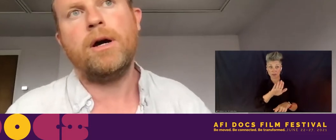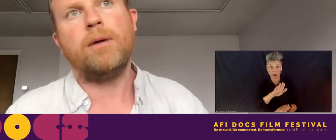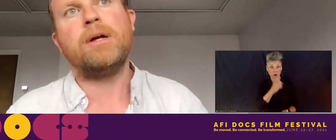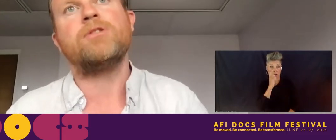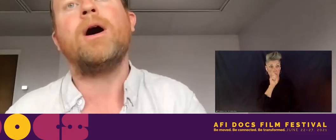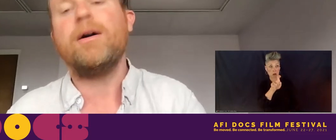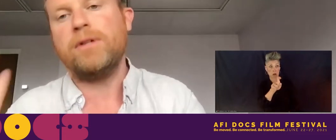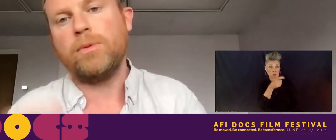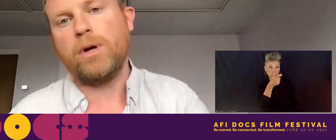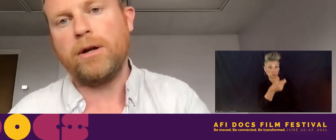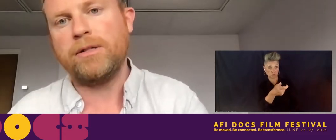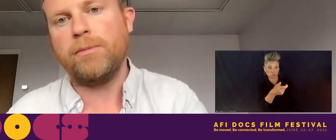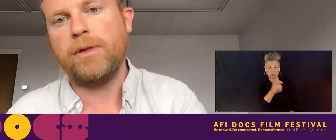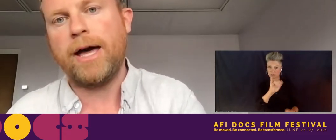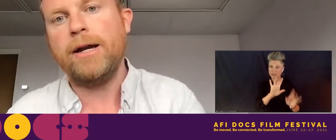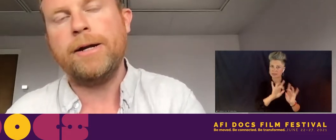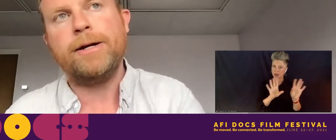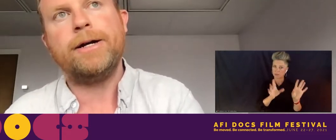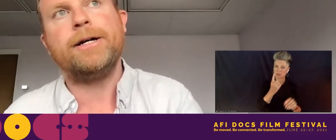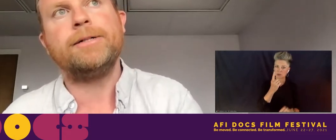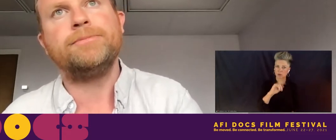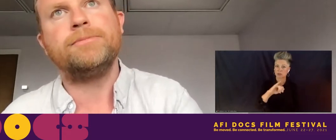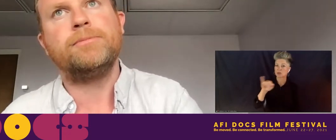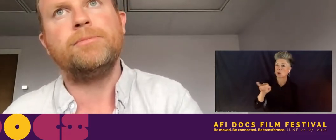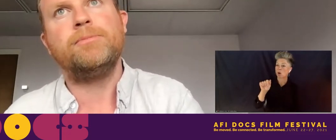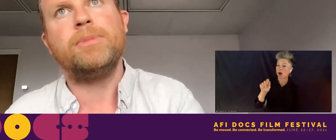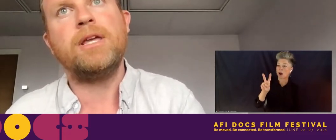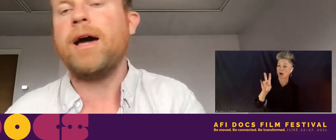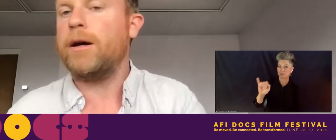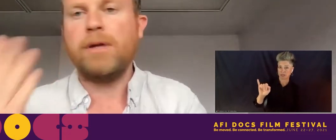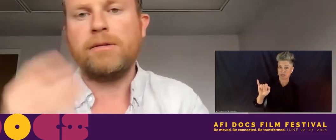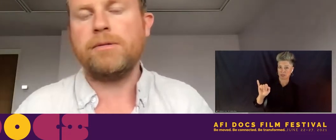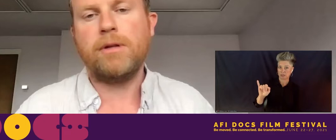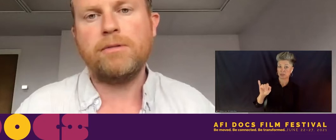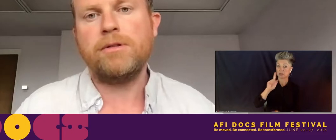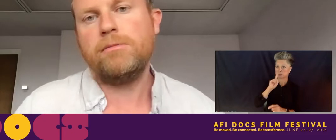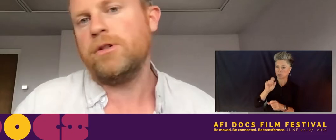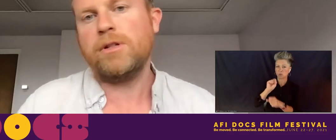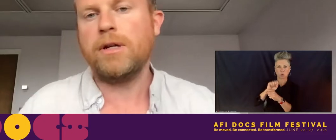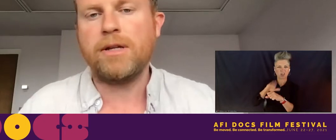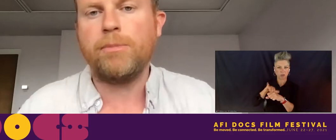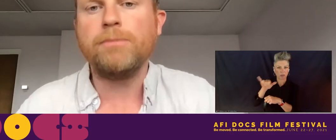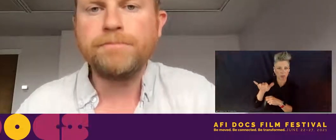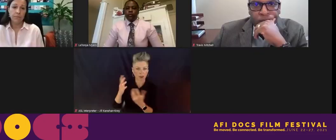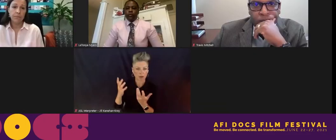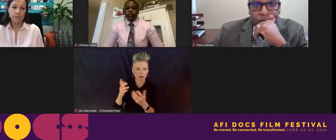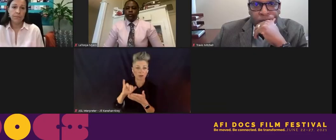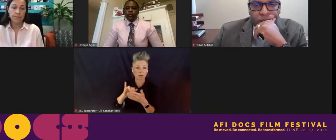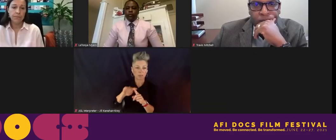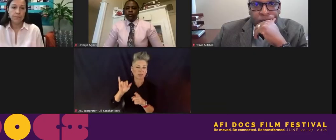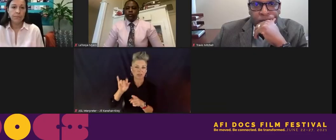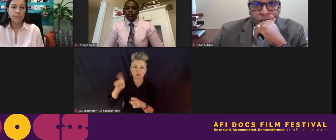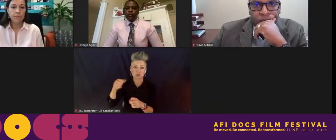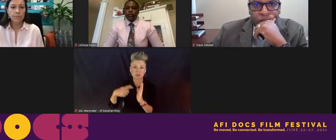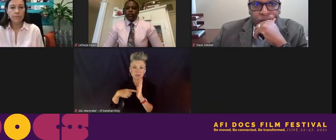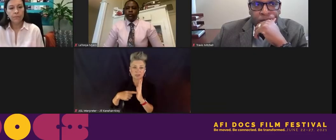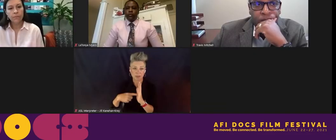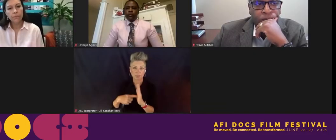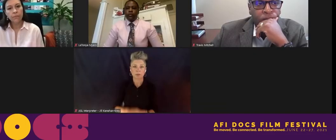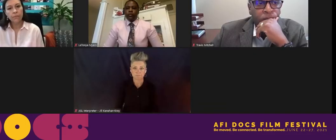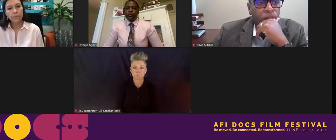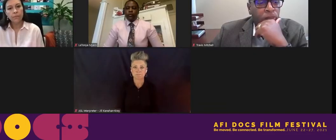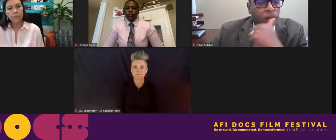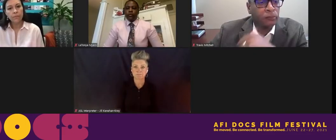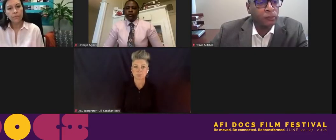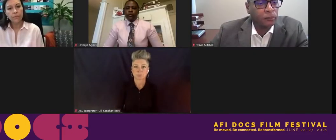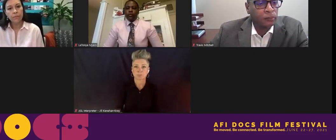one, and so Javi's been working on some of that, but yeah, that, that's just an example. Right, absolutely, well, thank